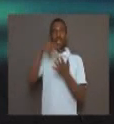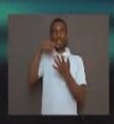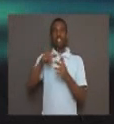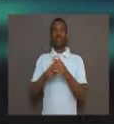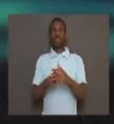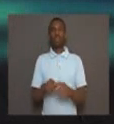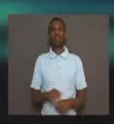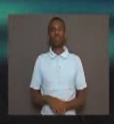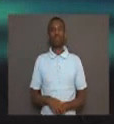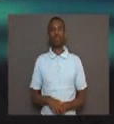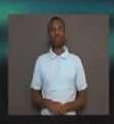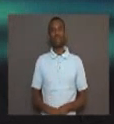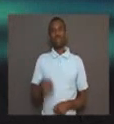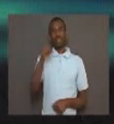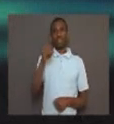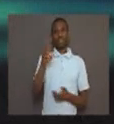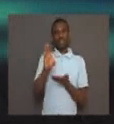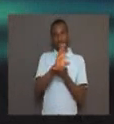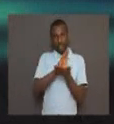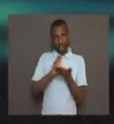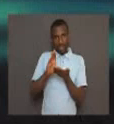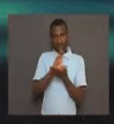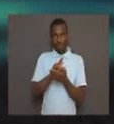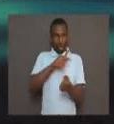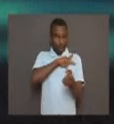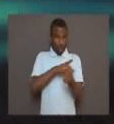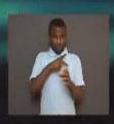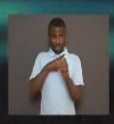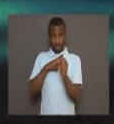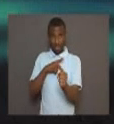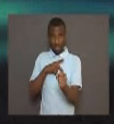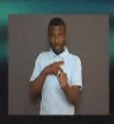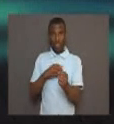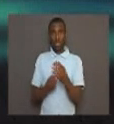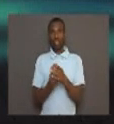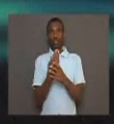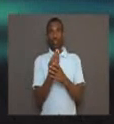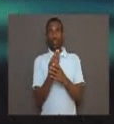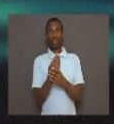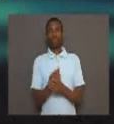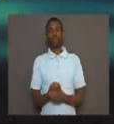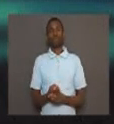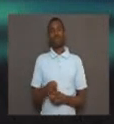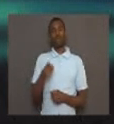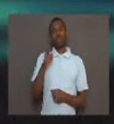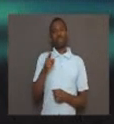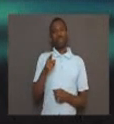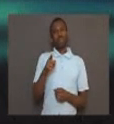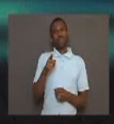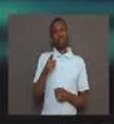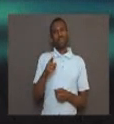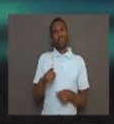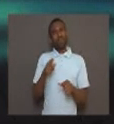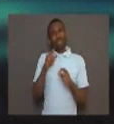As long as the circuit retains power from the source, it will